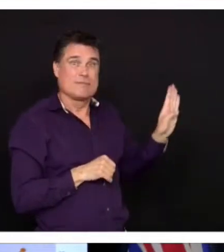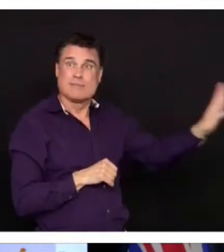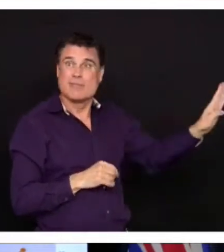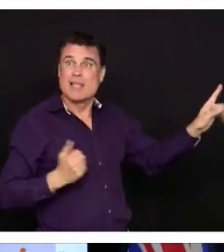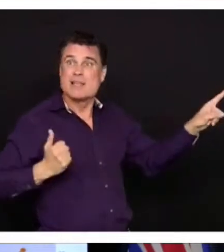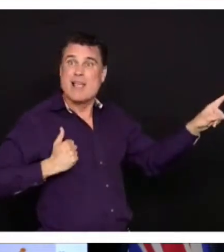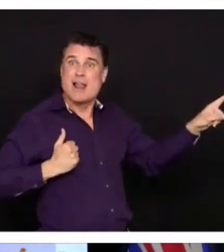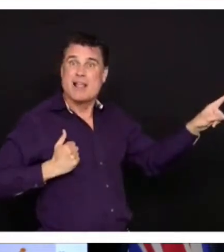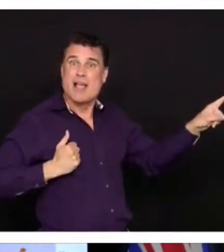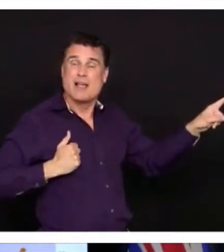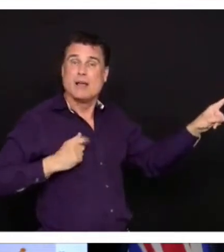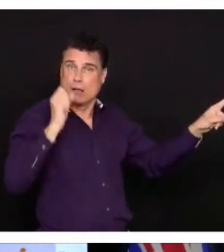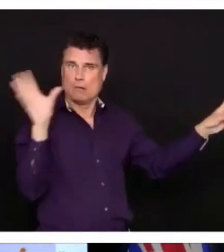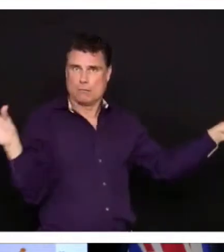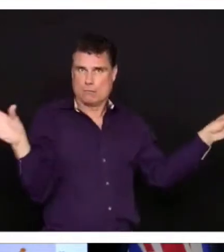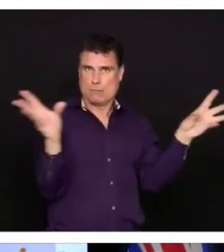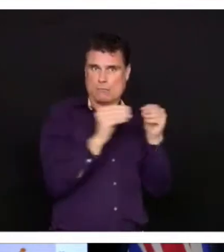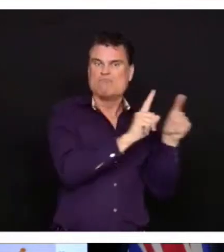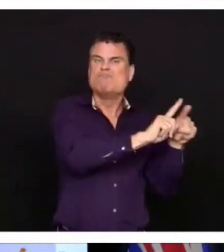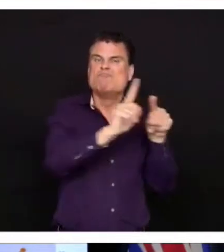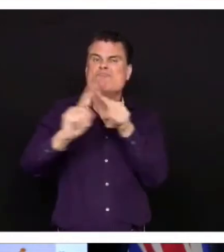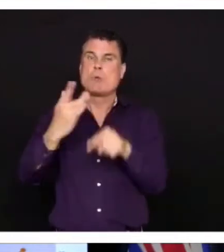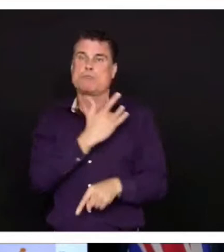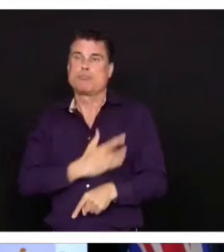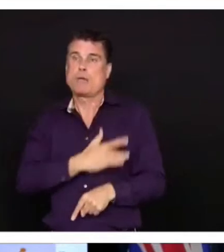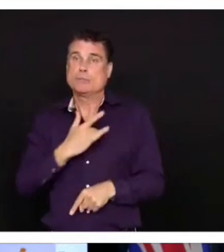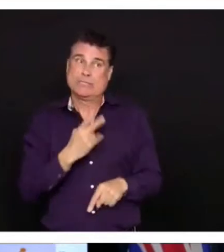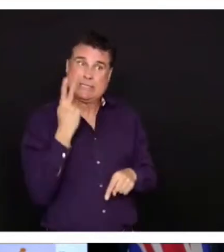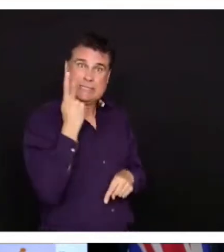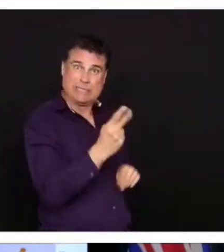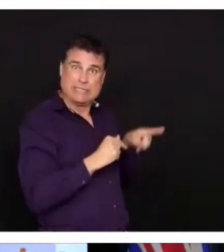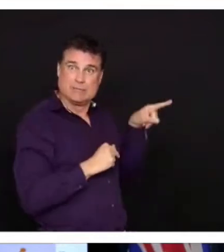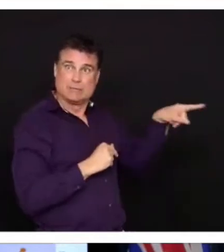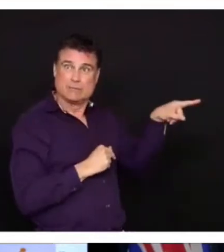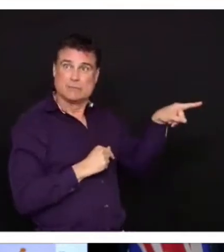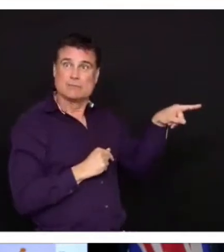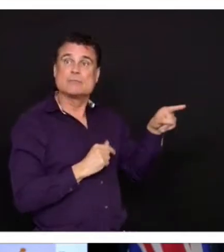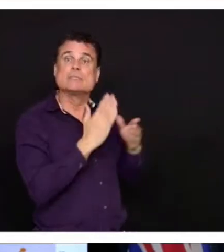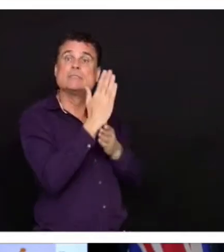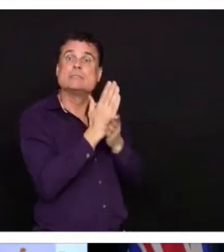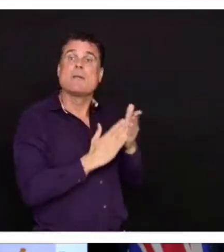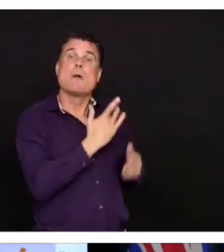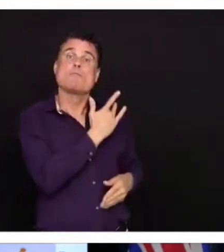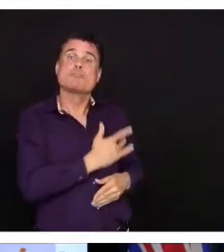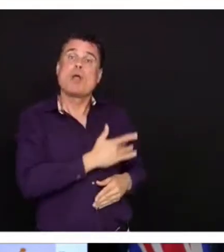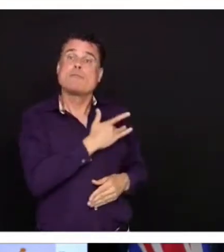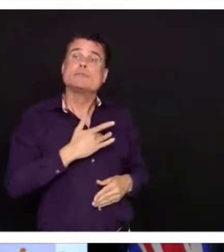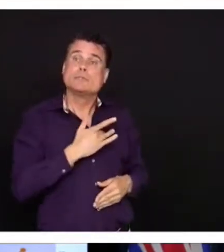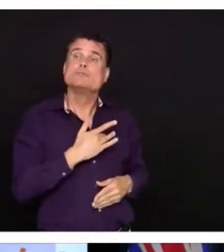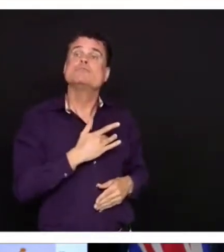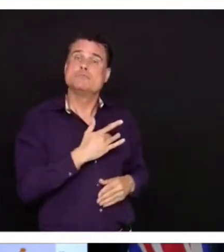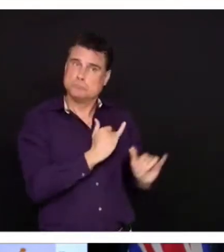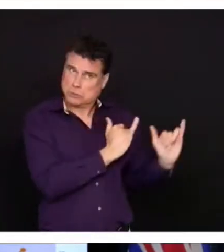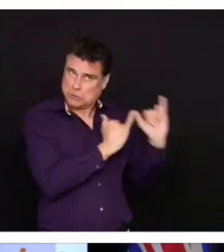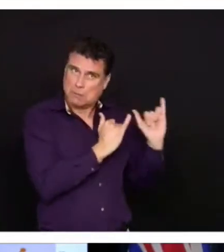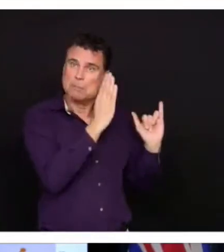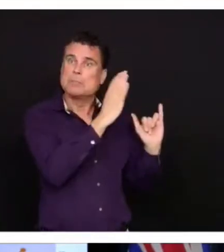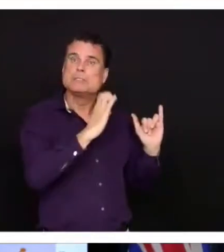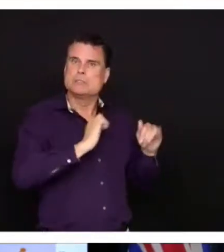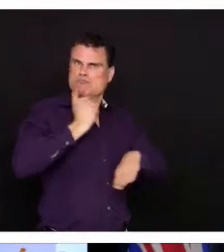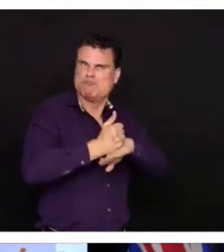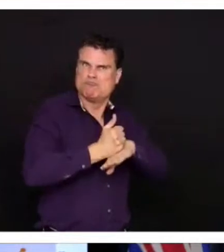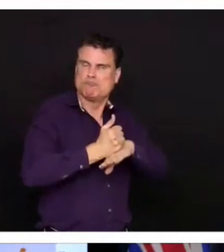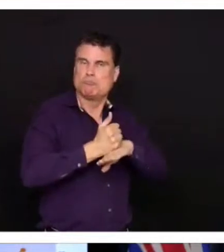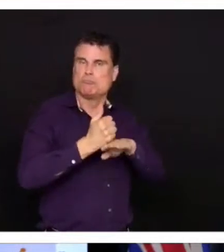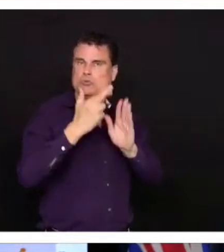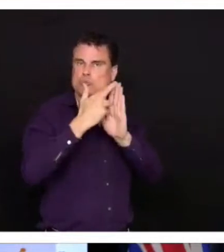was slightly lower, but about as high as we did. But it took over time, and it also happened at a different